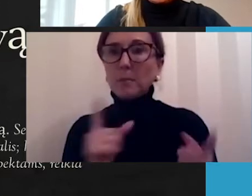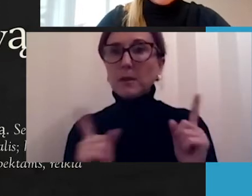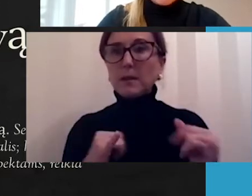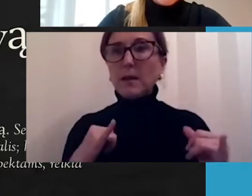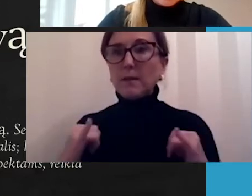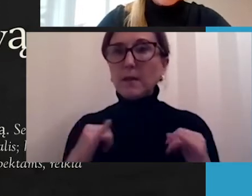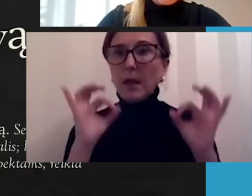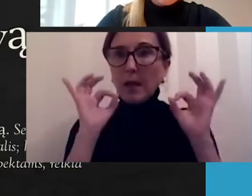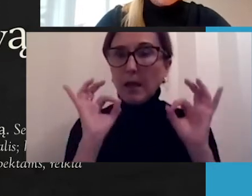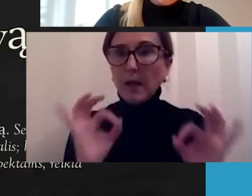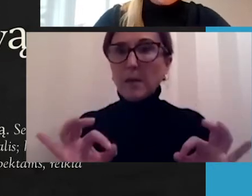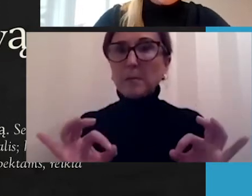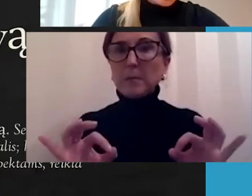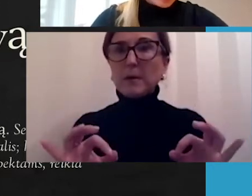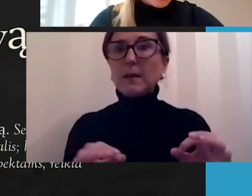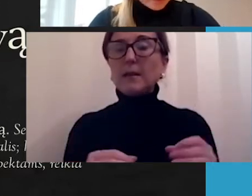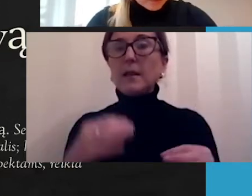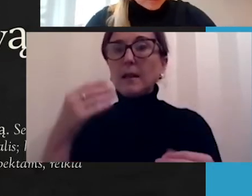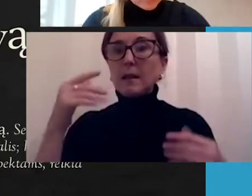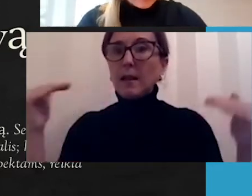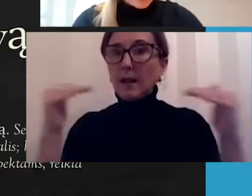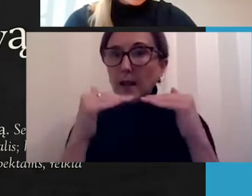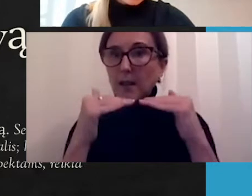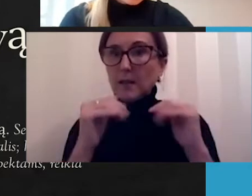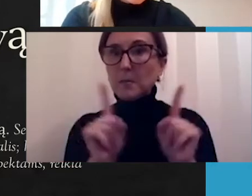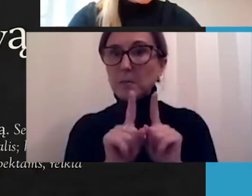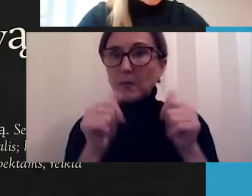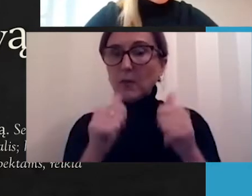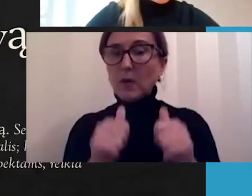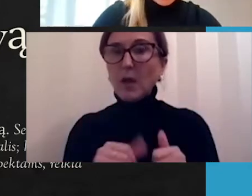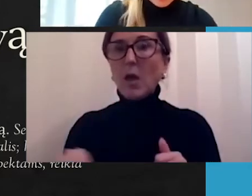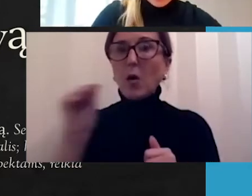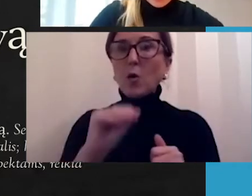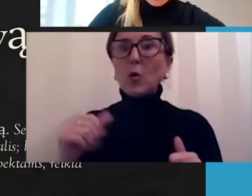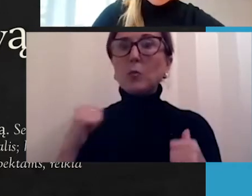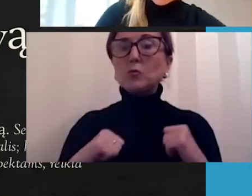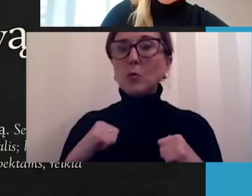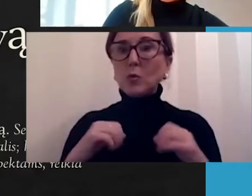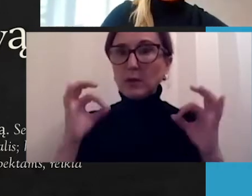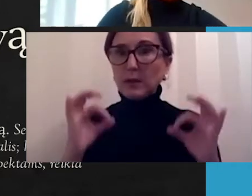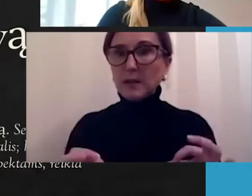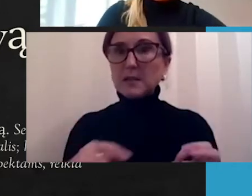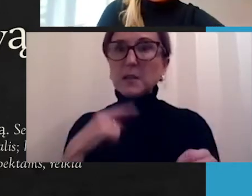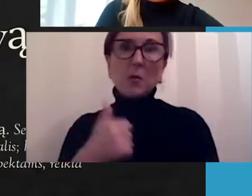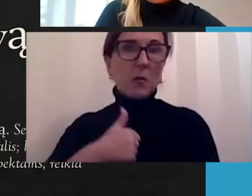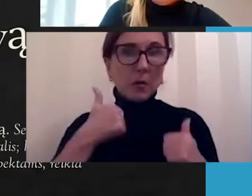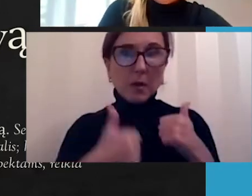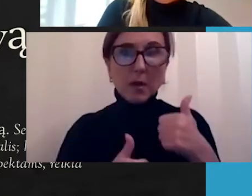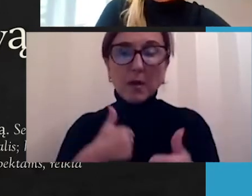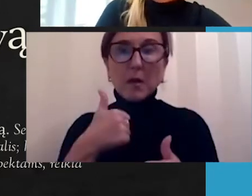Article 13 of the Convention requires to ensure effective measures